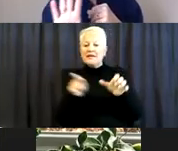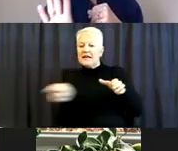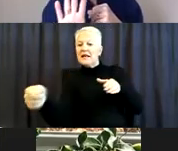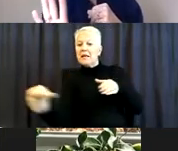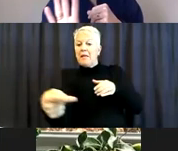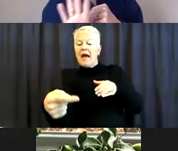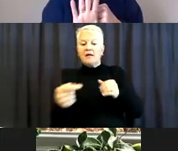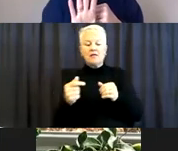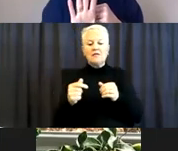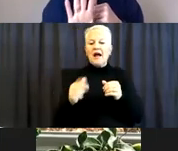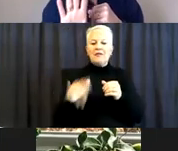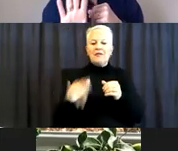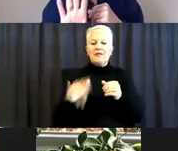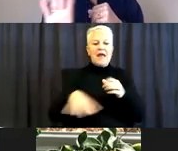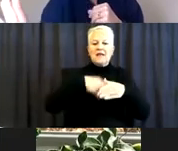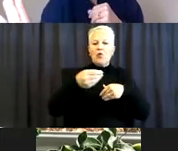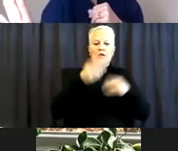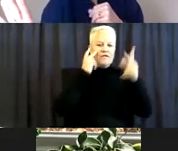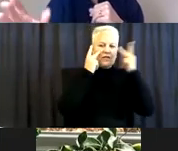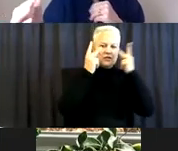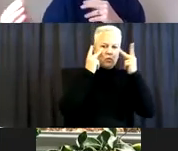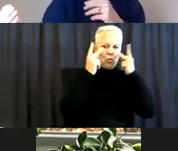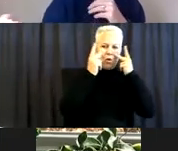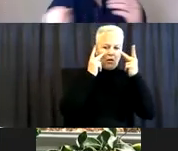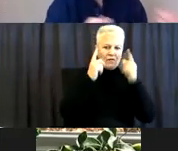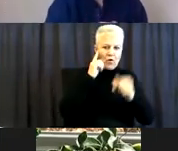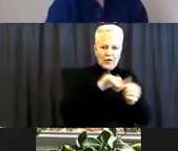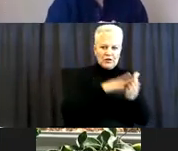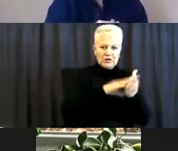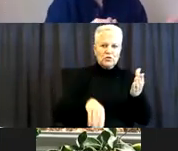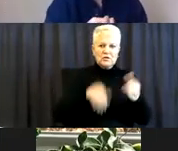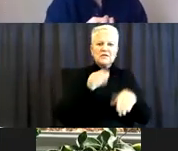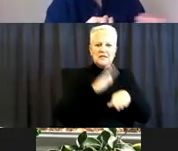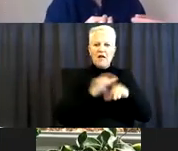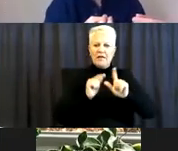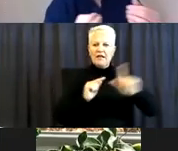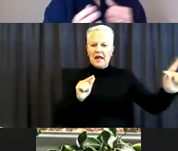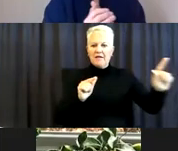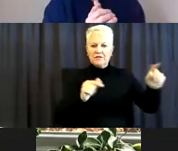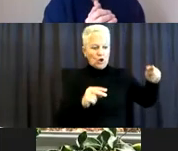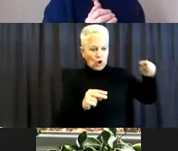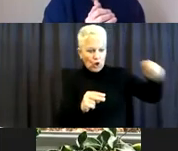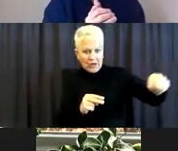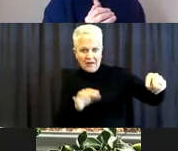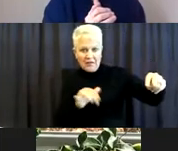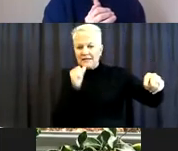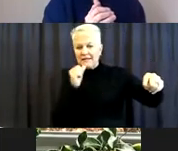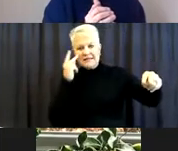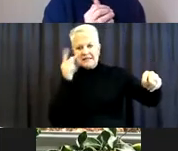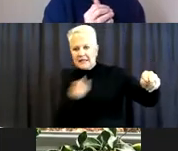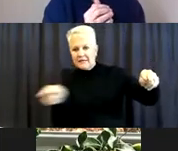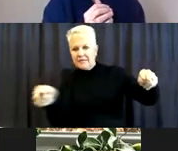totally out of the visual of the student who is on the left side of that facing it. So